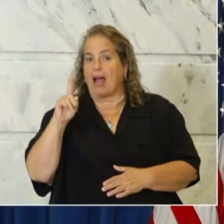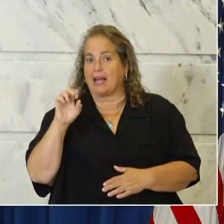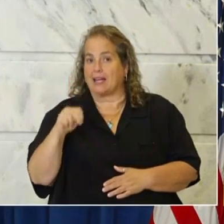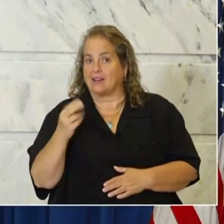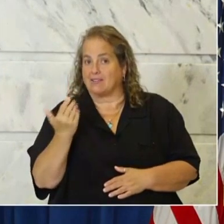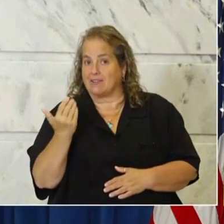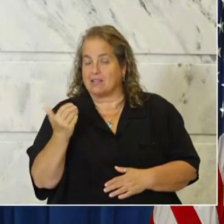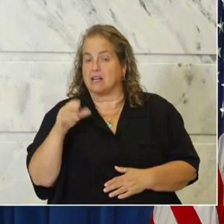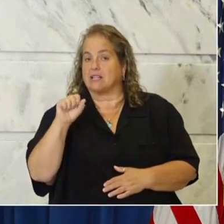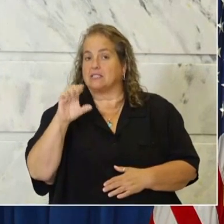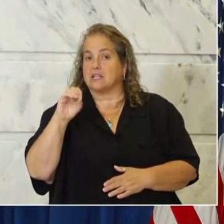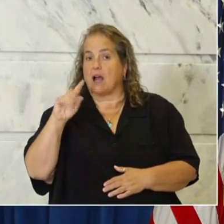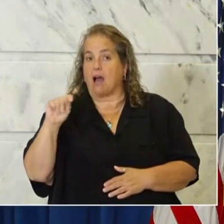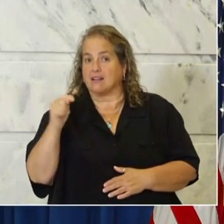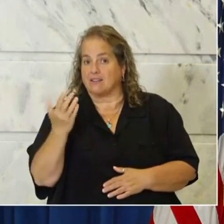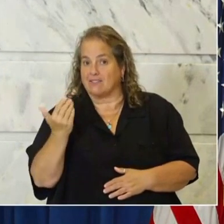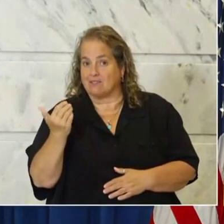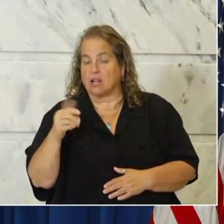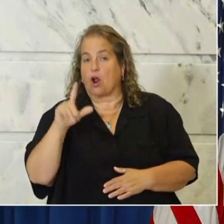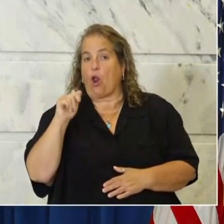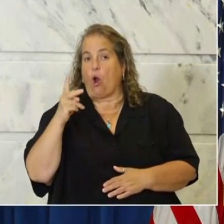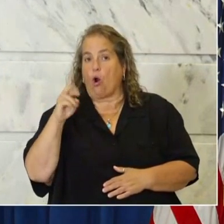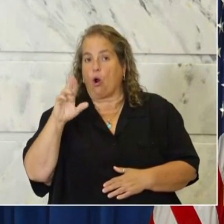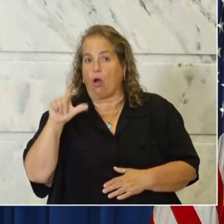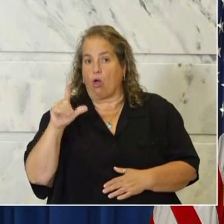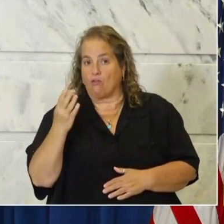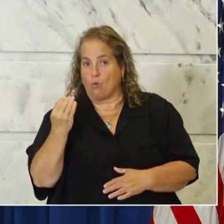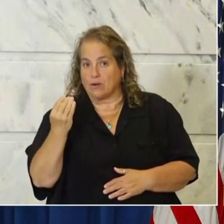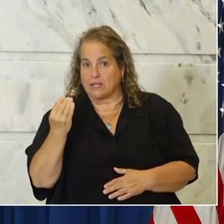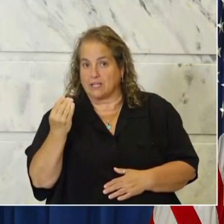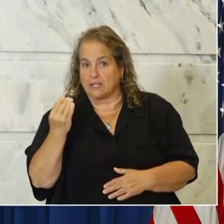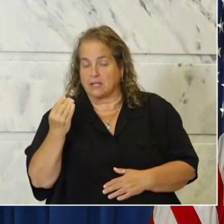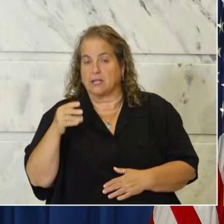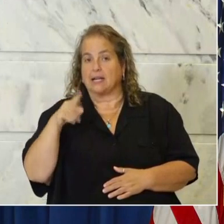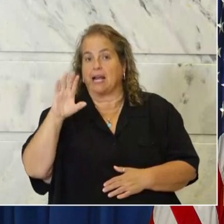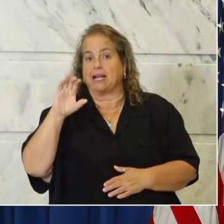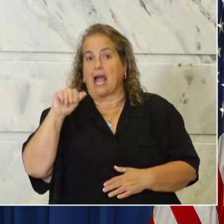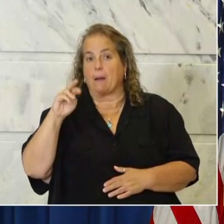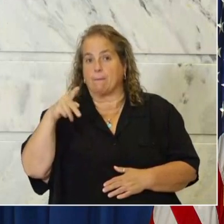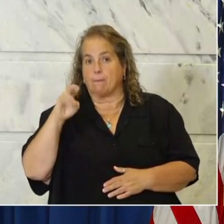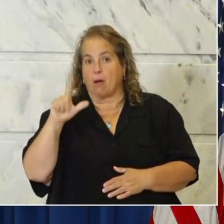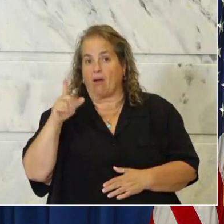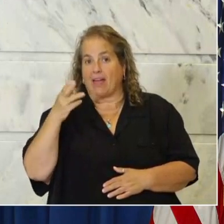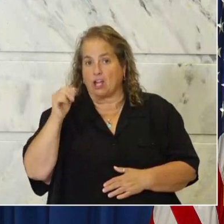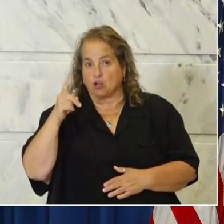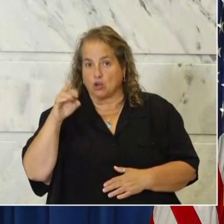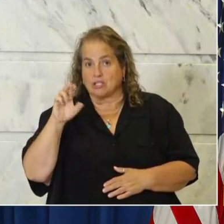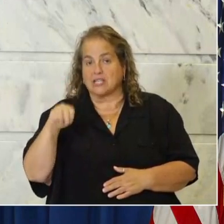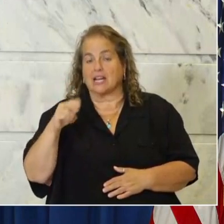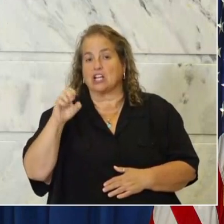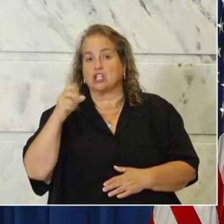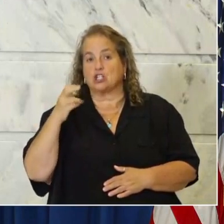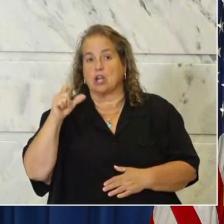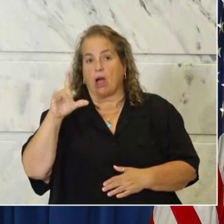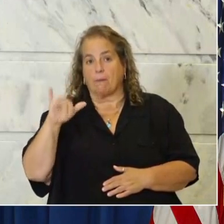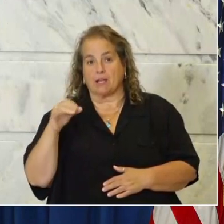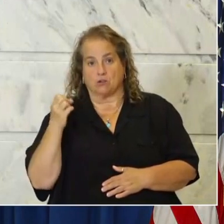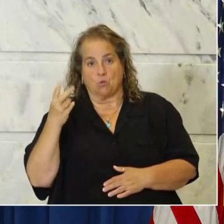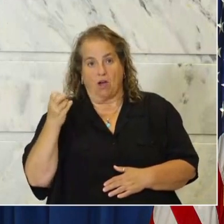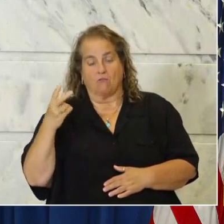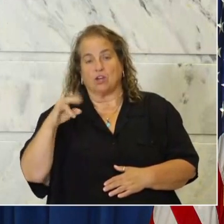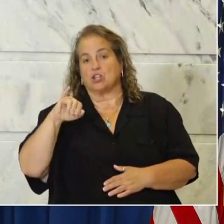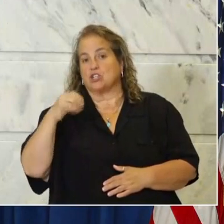15, Scott 15, Laurel 14, Campbell, Henderson, and Shelby 12,